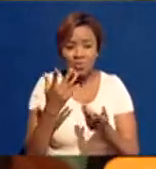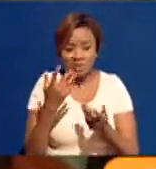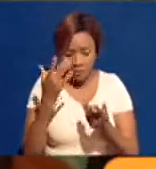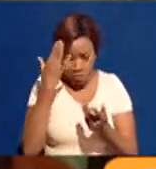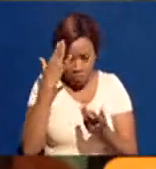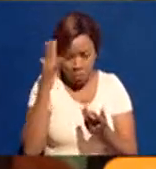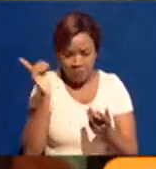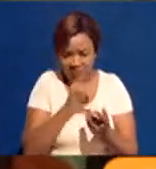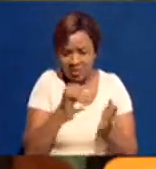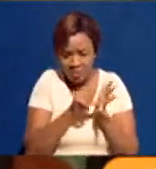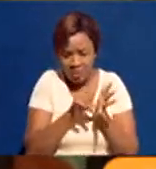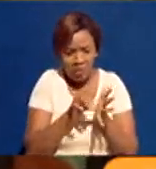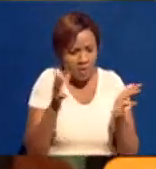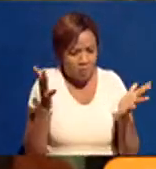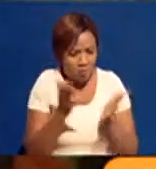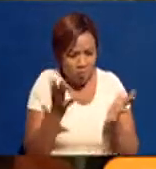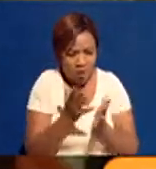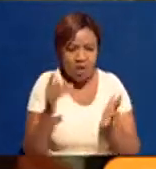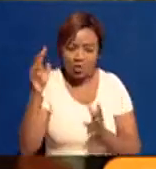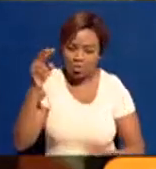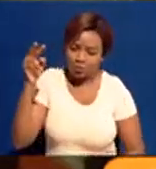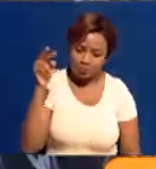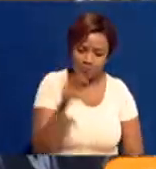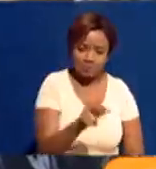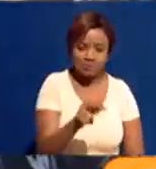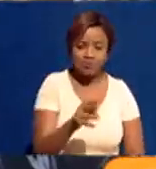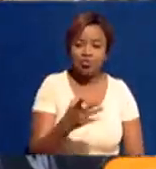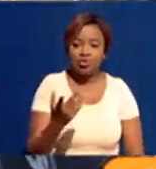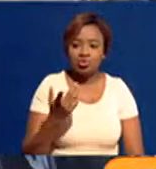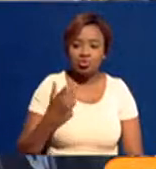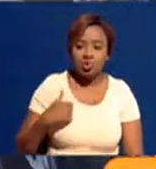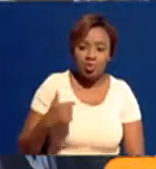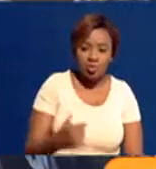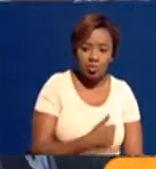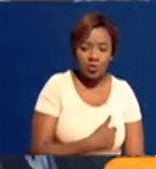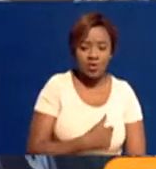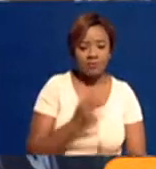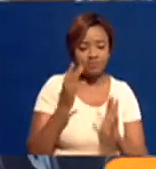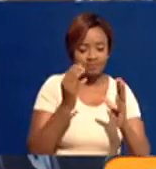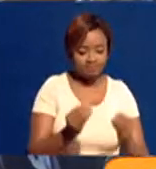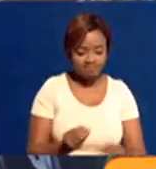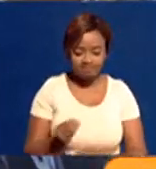alone knows. And therefore, ours is